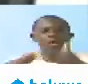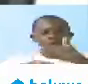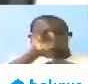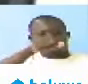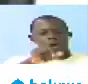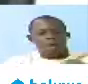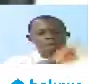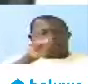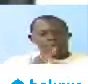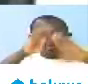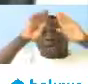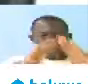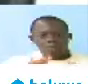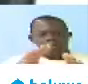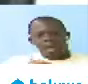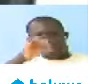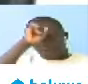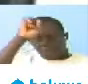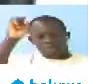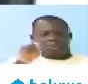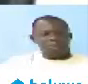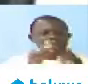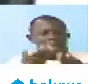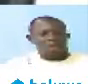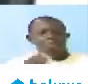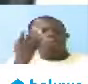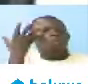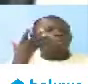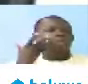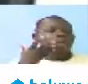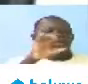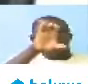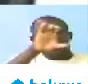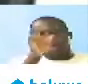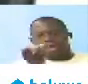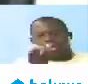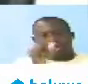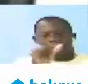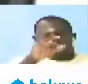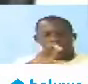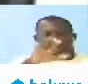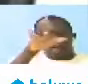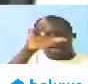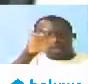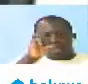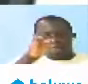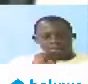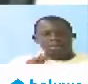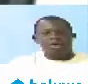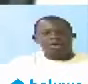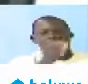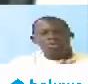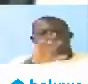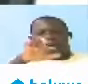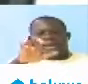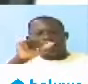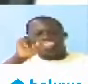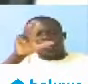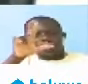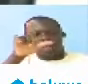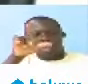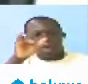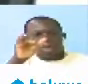So this is why when Charles Taylor came out, from Rowling's